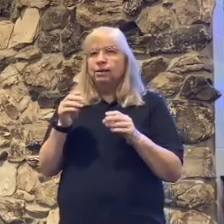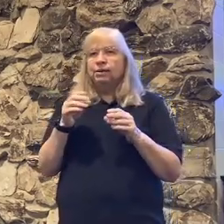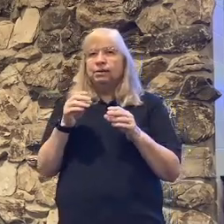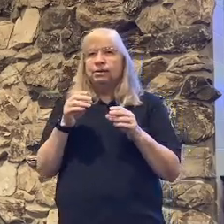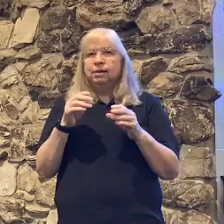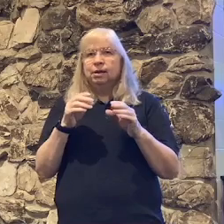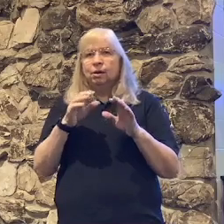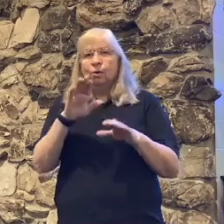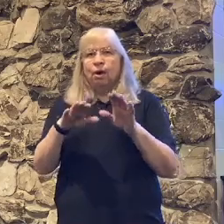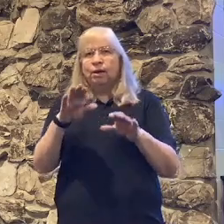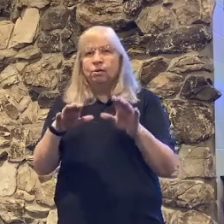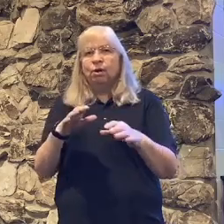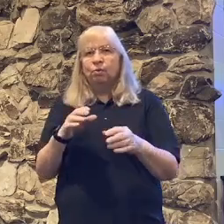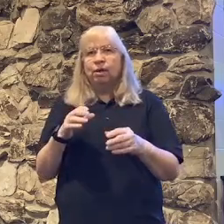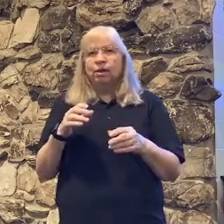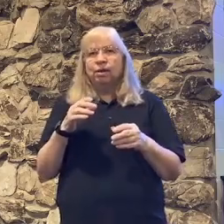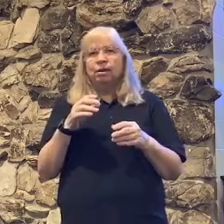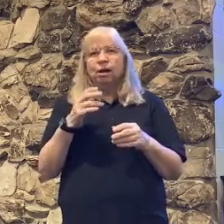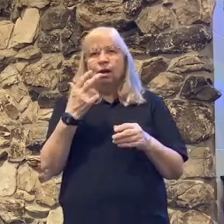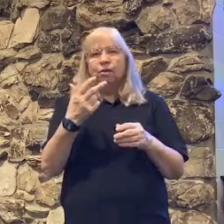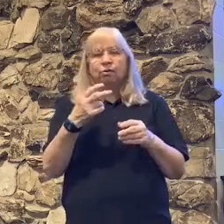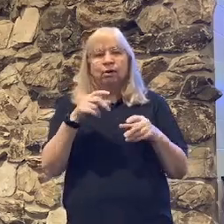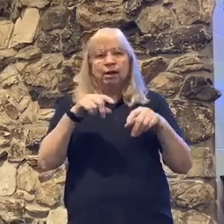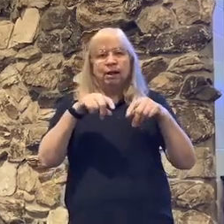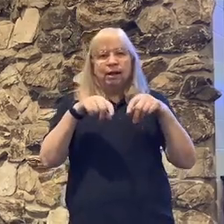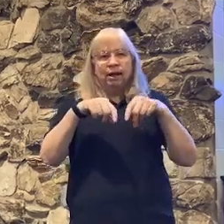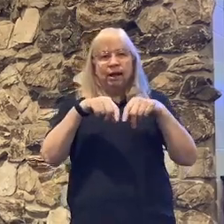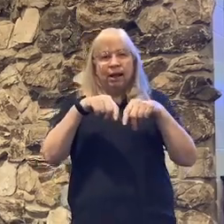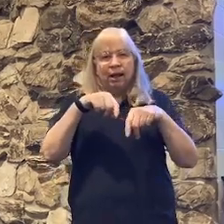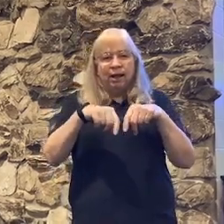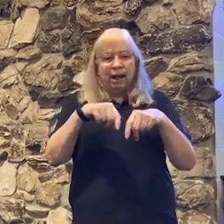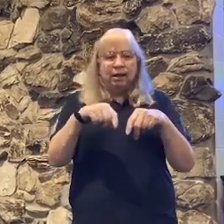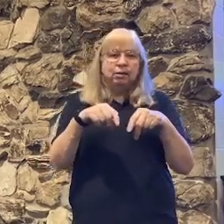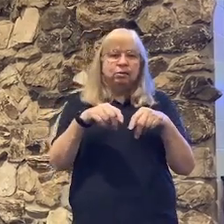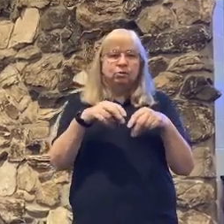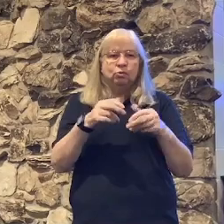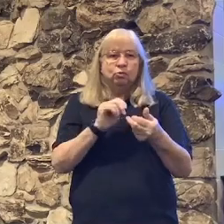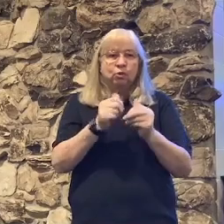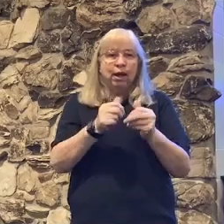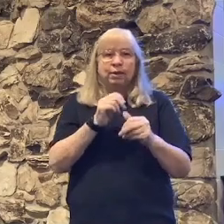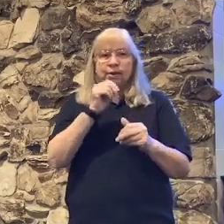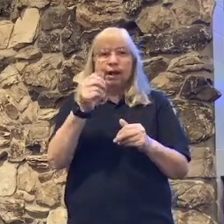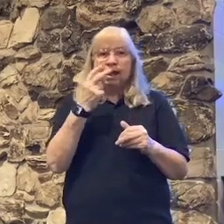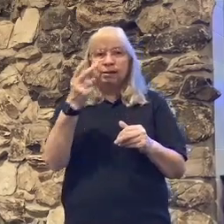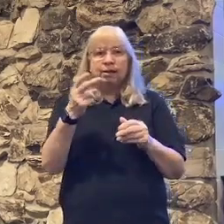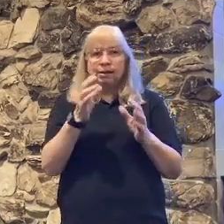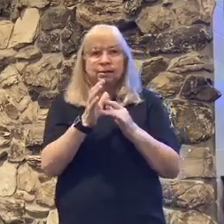going down the road, running this three-legged race with Jesus and not seeing Jesus, right?